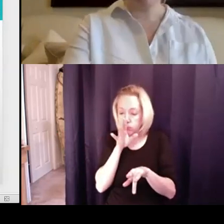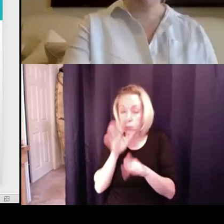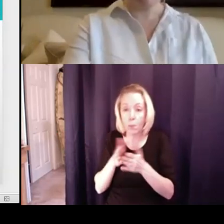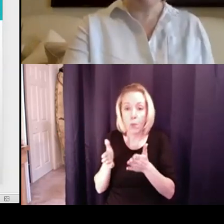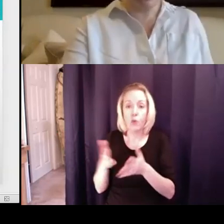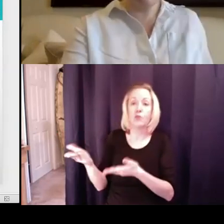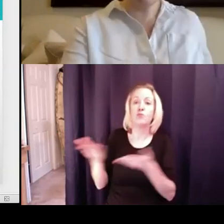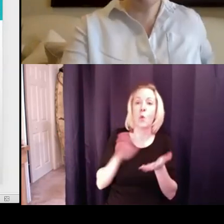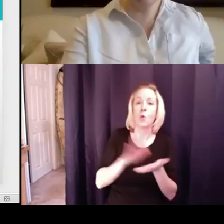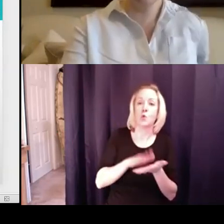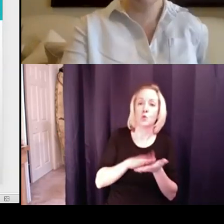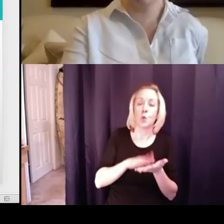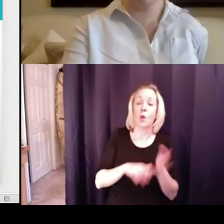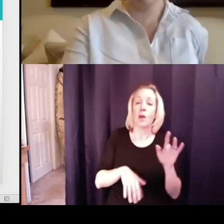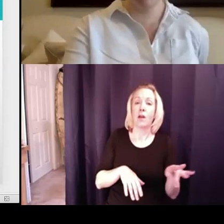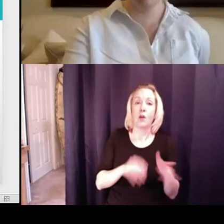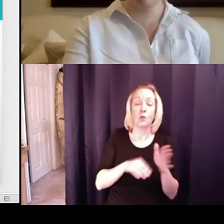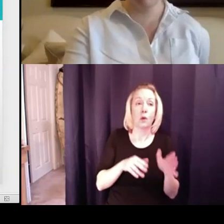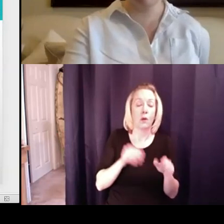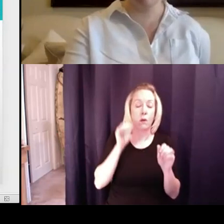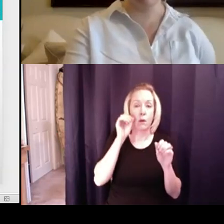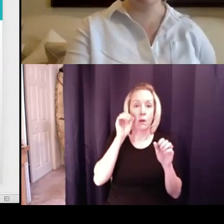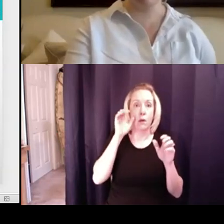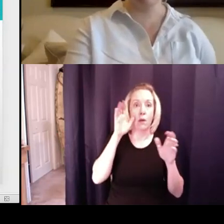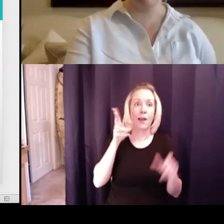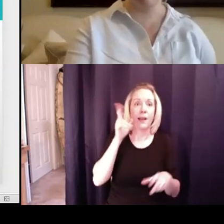them. I also just included, I usually post them on my